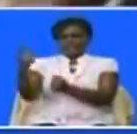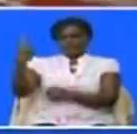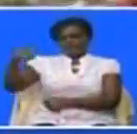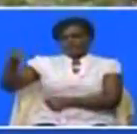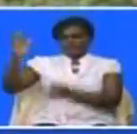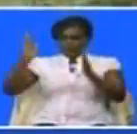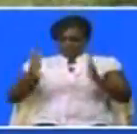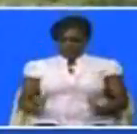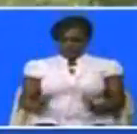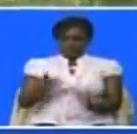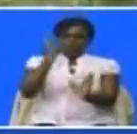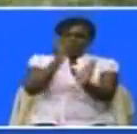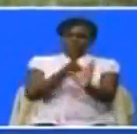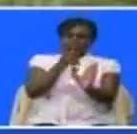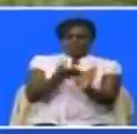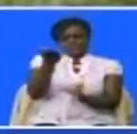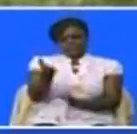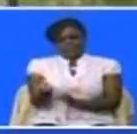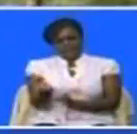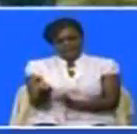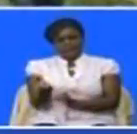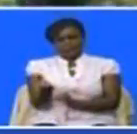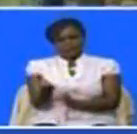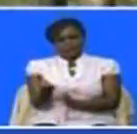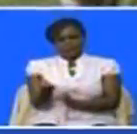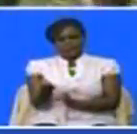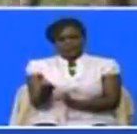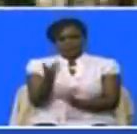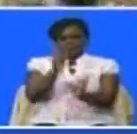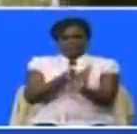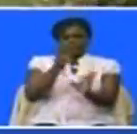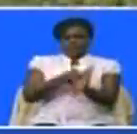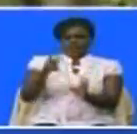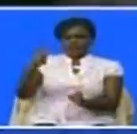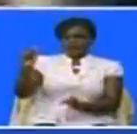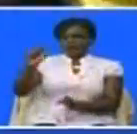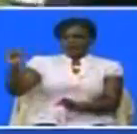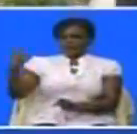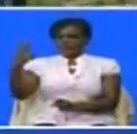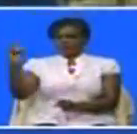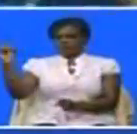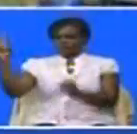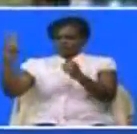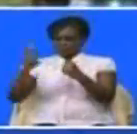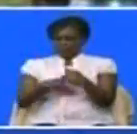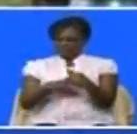winner Geoffrey Mutai is among the stars that have gone on to conquer the world after taking part in Kass Marathon in 2007.